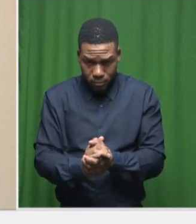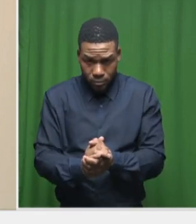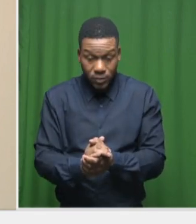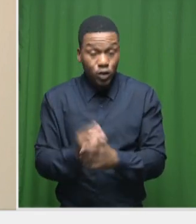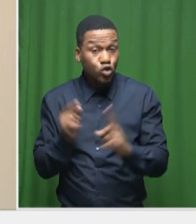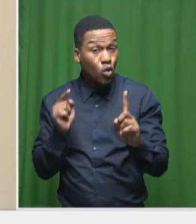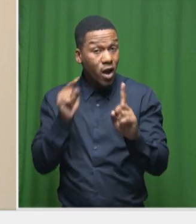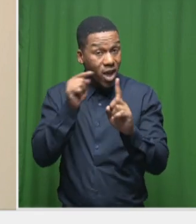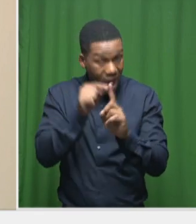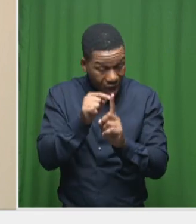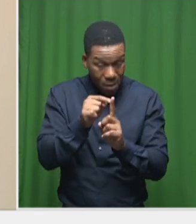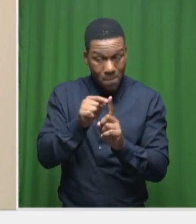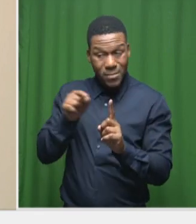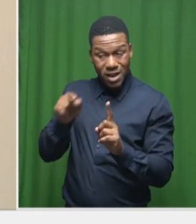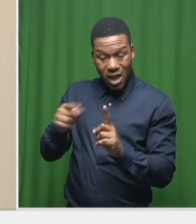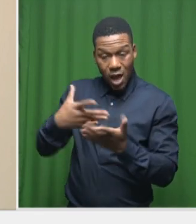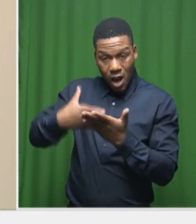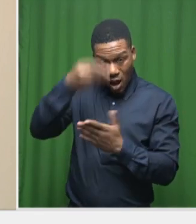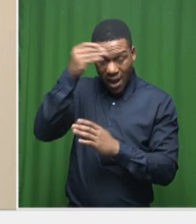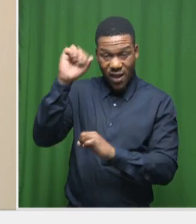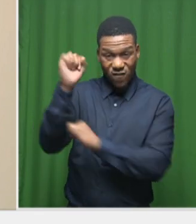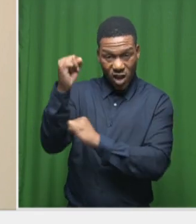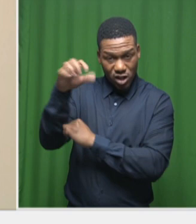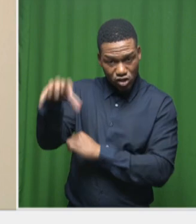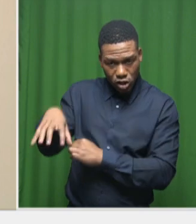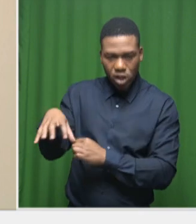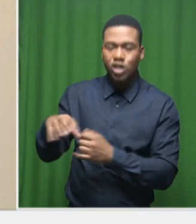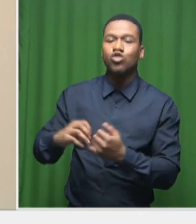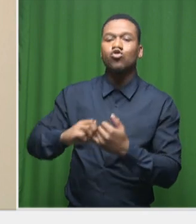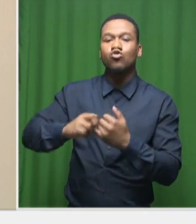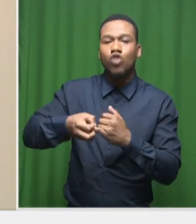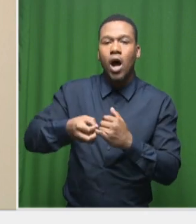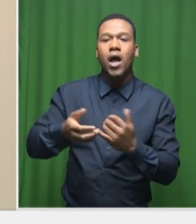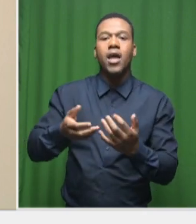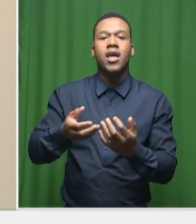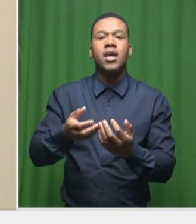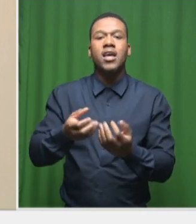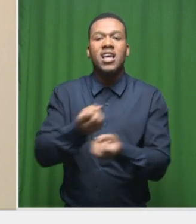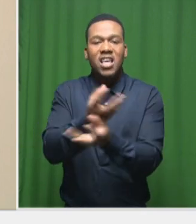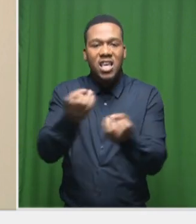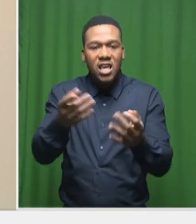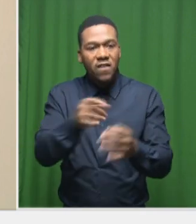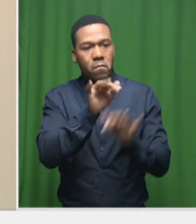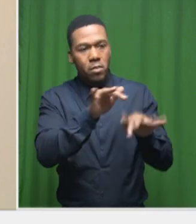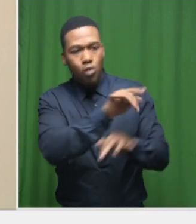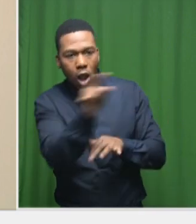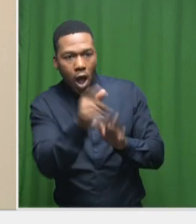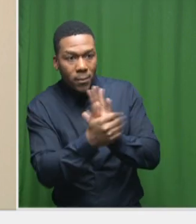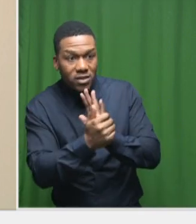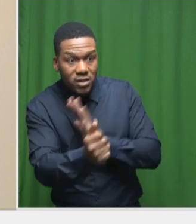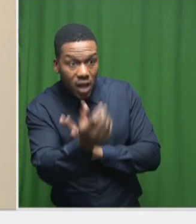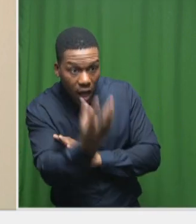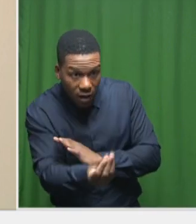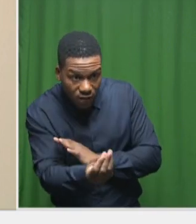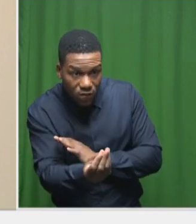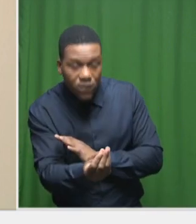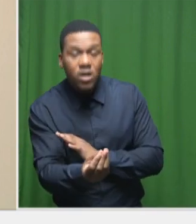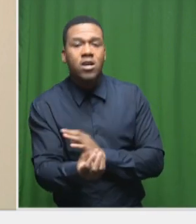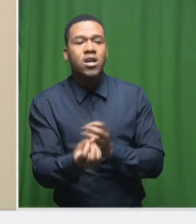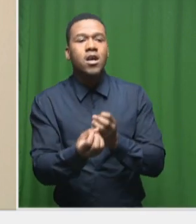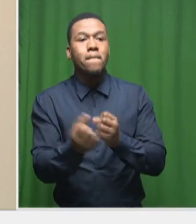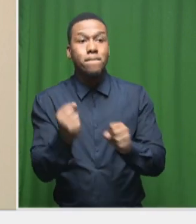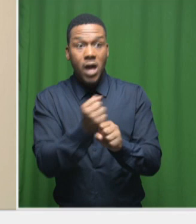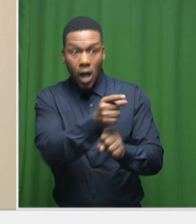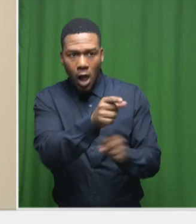the Learning Factory is to basically enable the current skilled people to be ready for the future skills, but